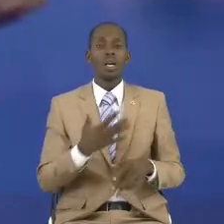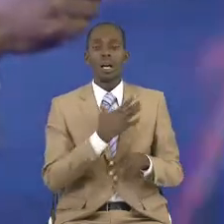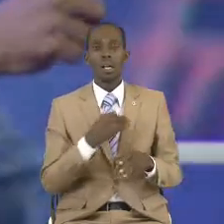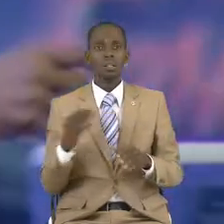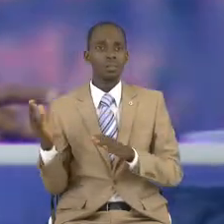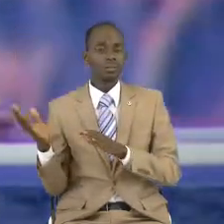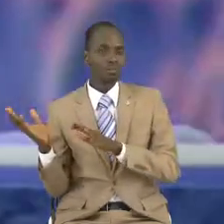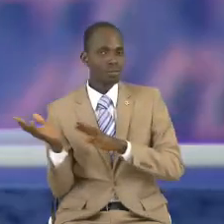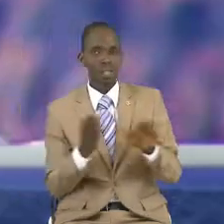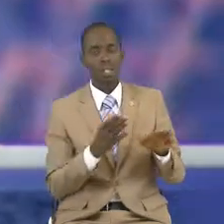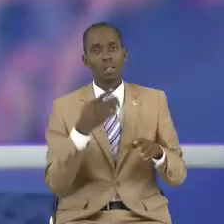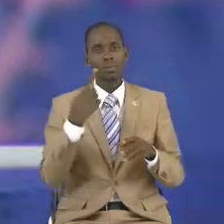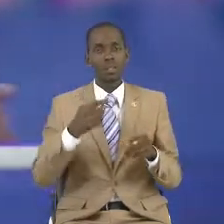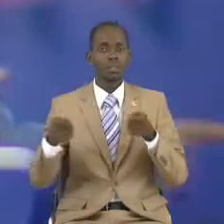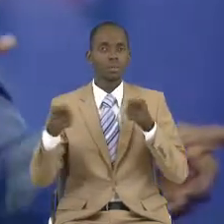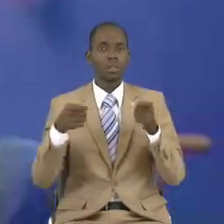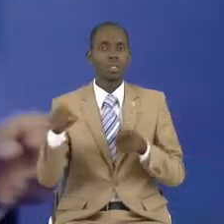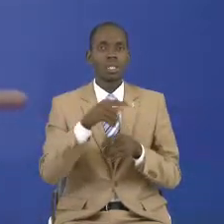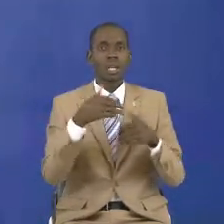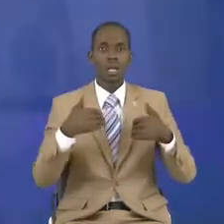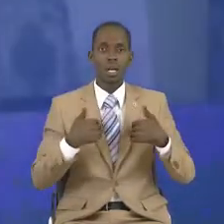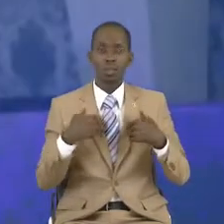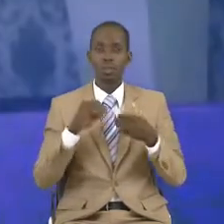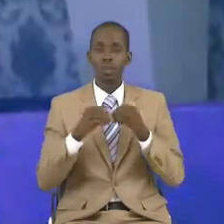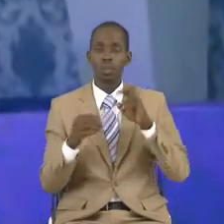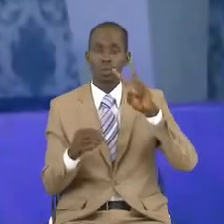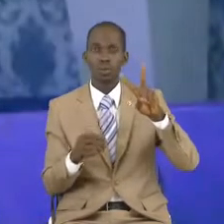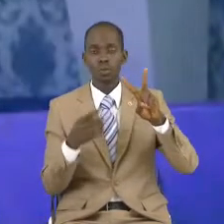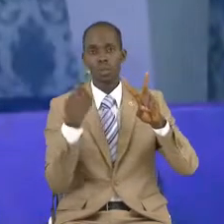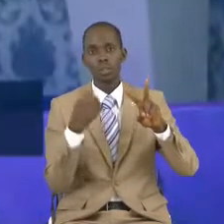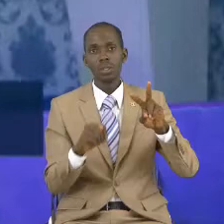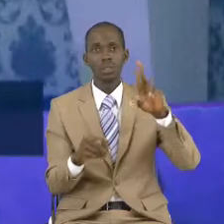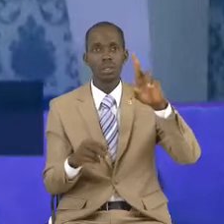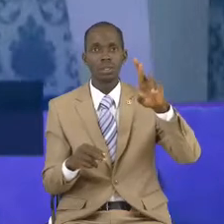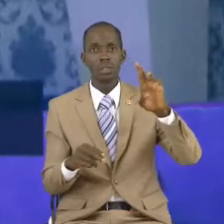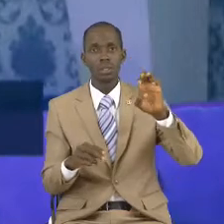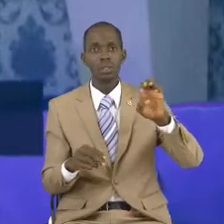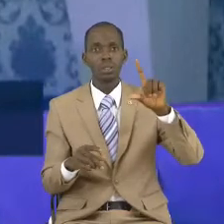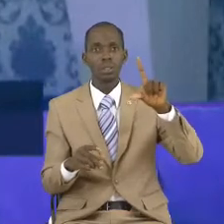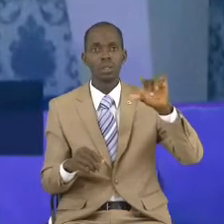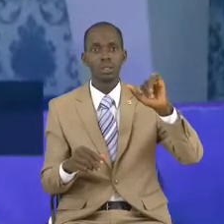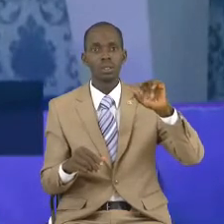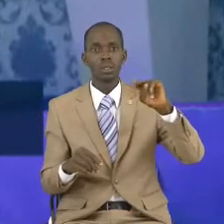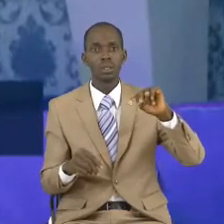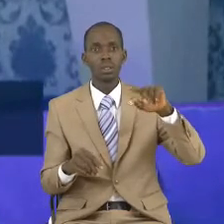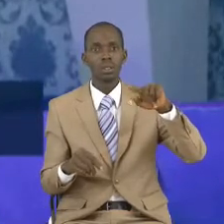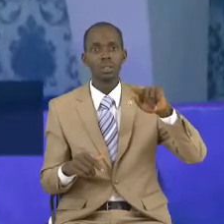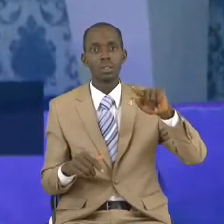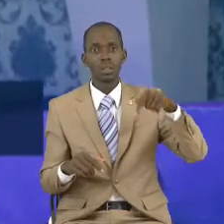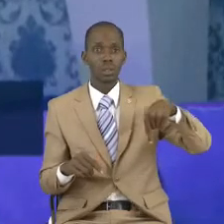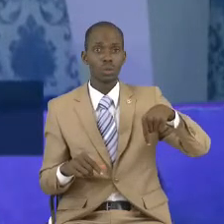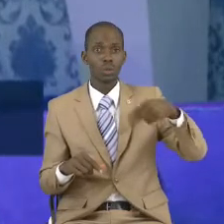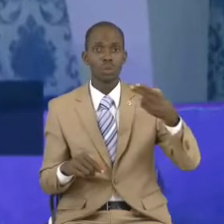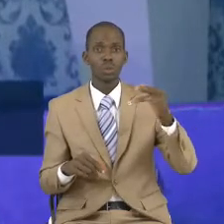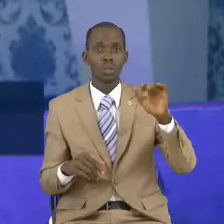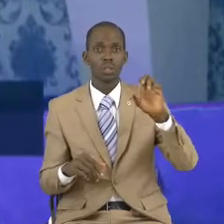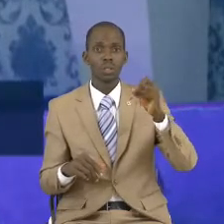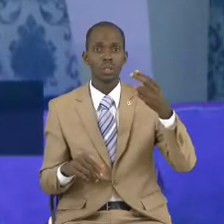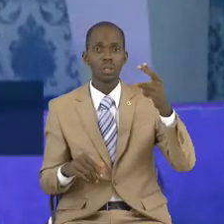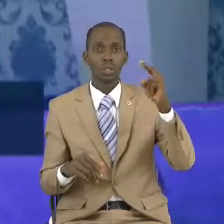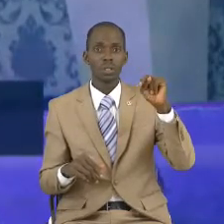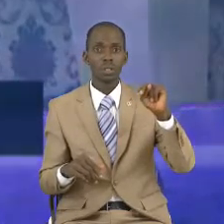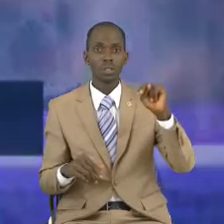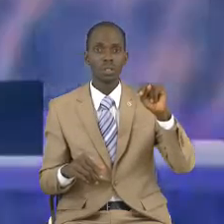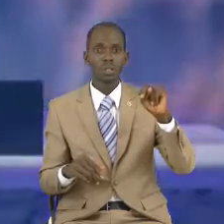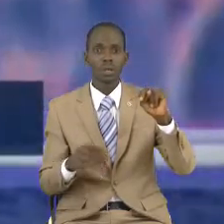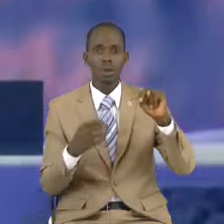are point number two the relinquishing of delegated dominion through corruption but